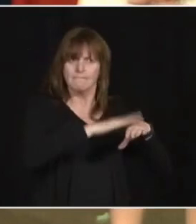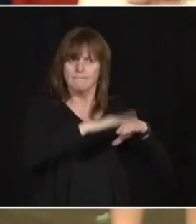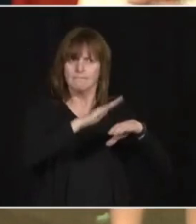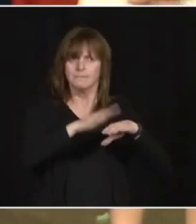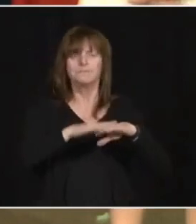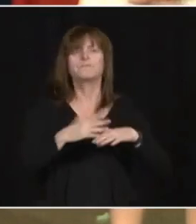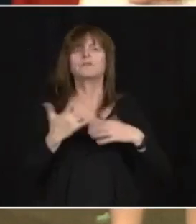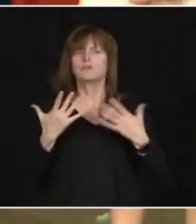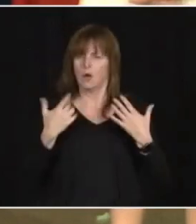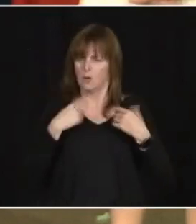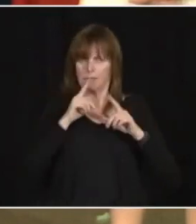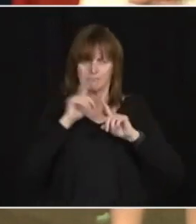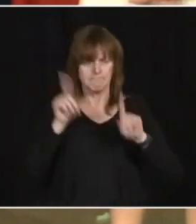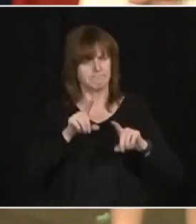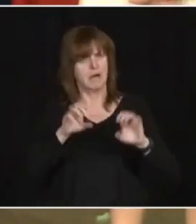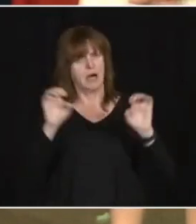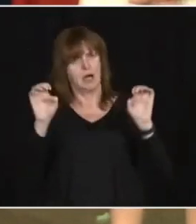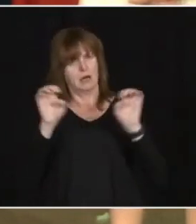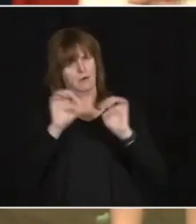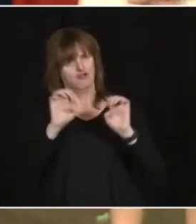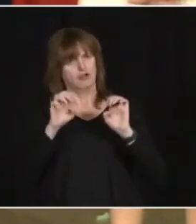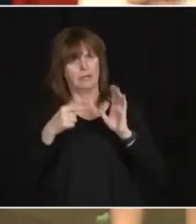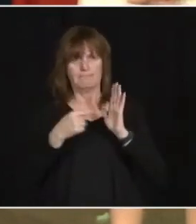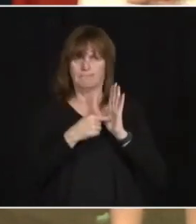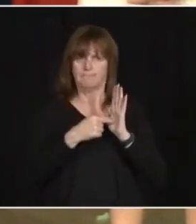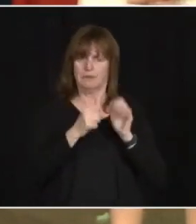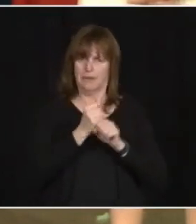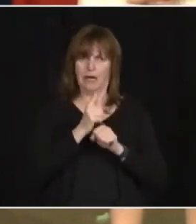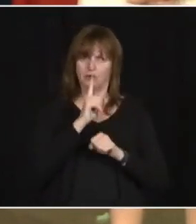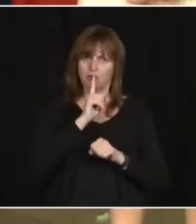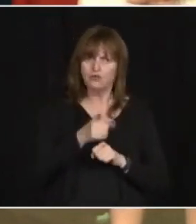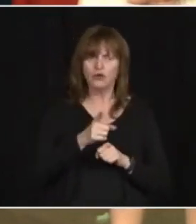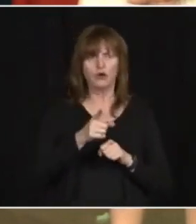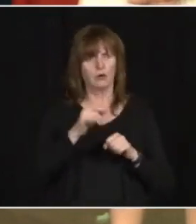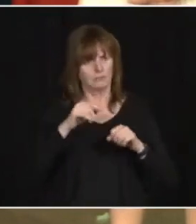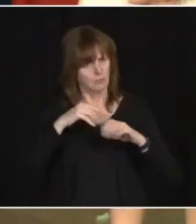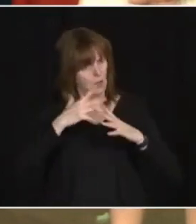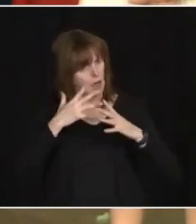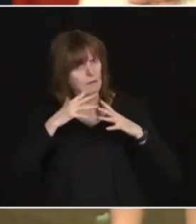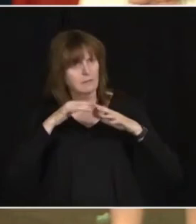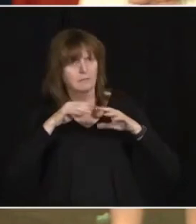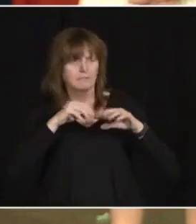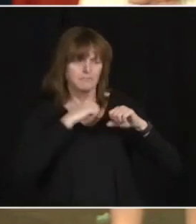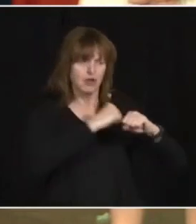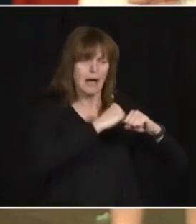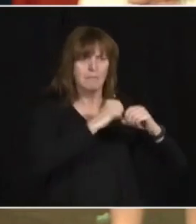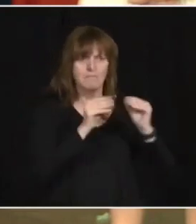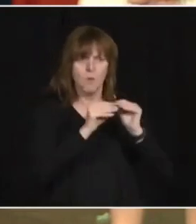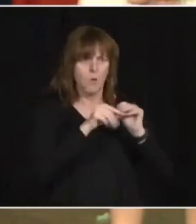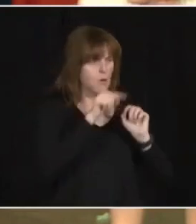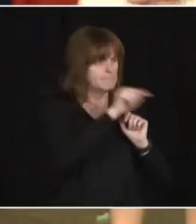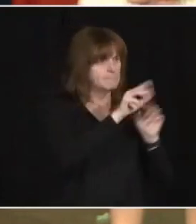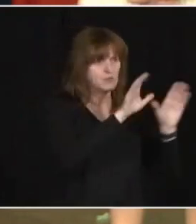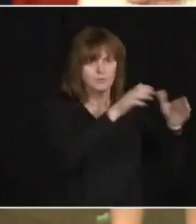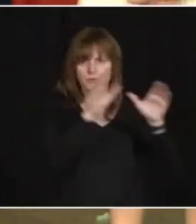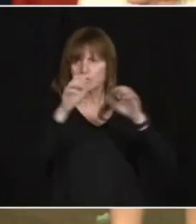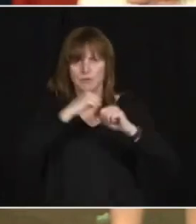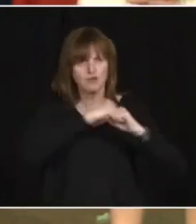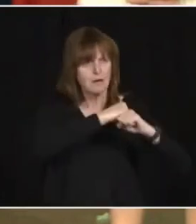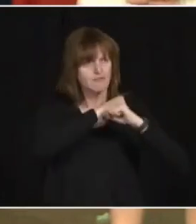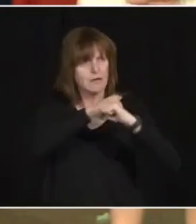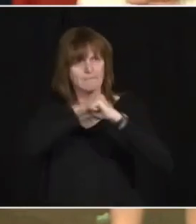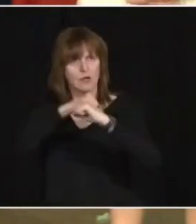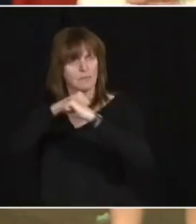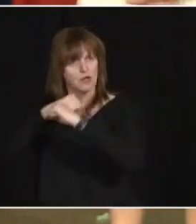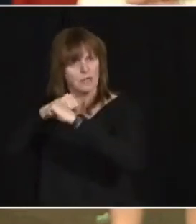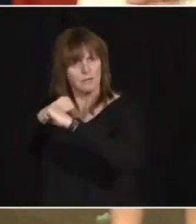can take to shore up this iron wall. And as I've said before, this is around the globe. Long-term care